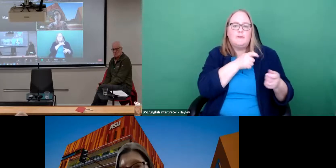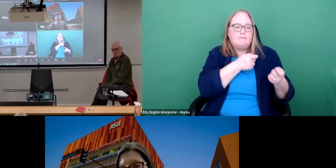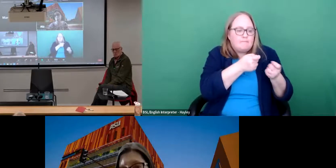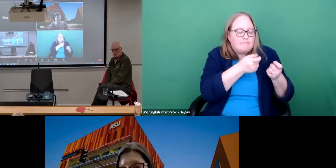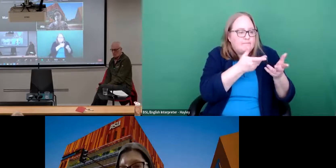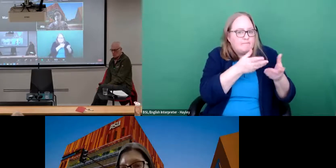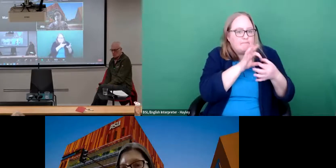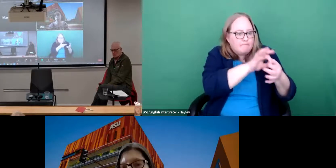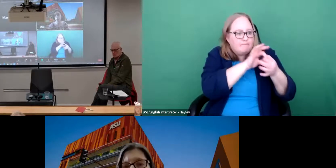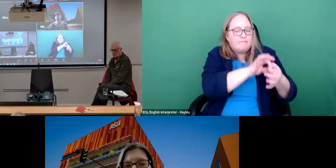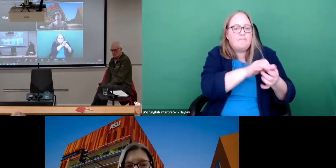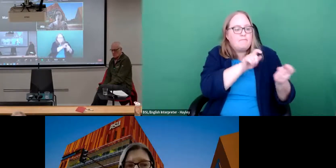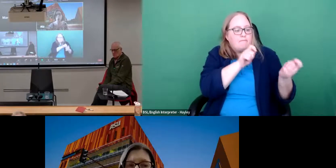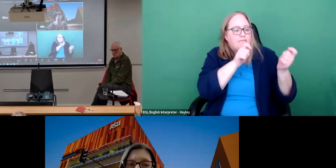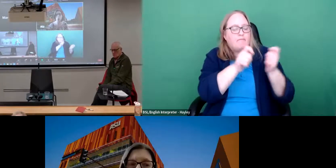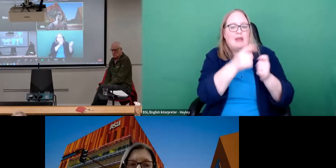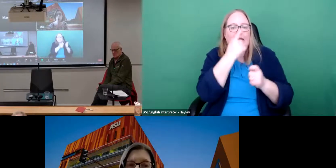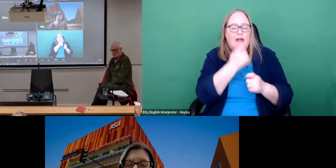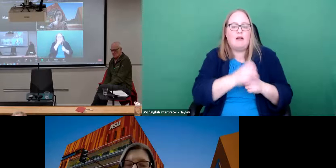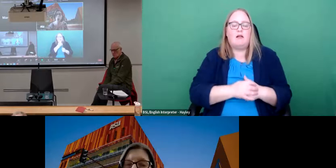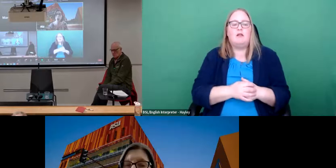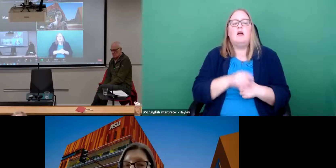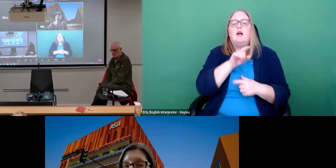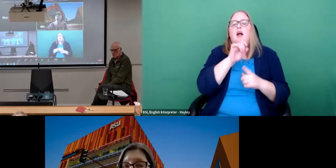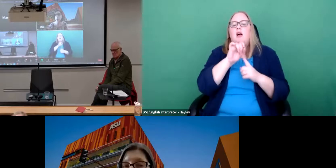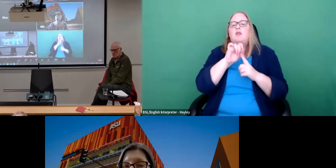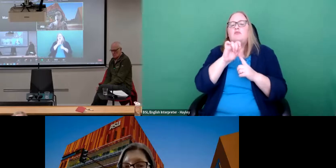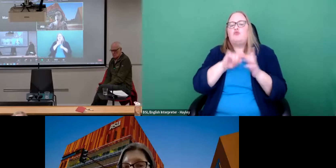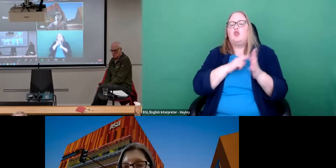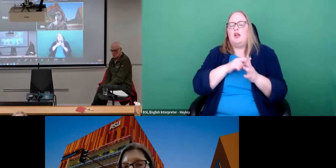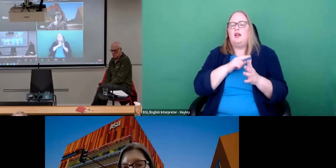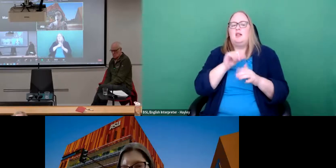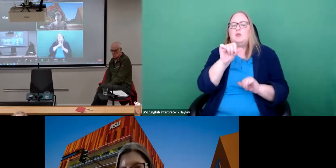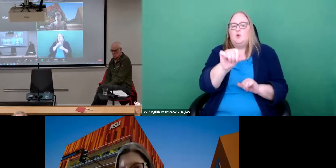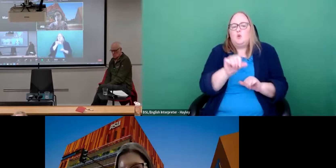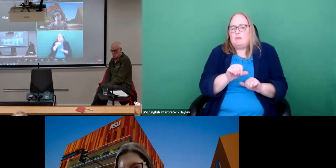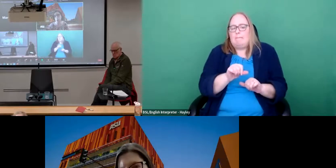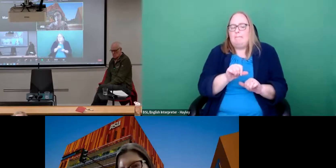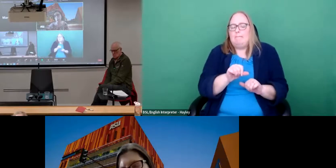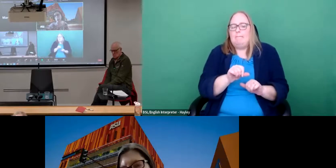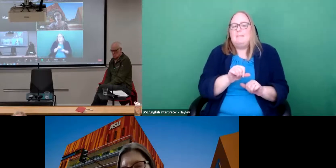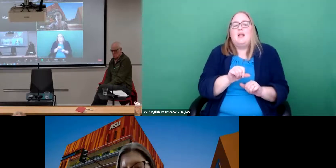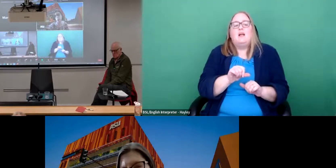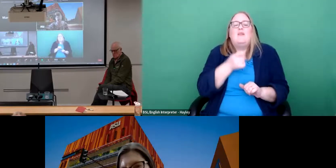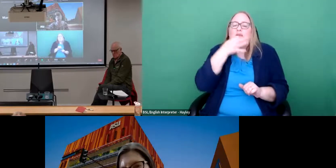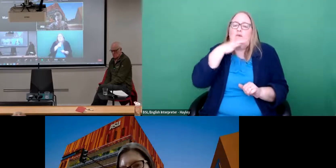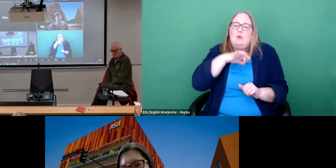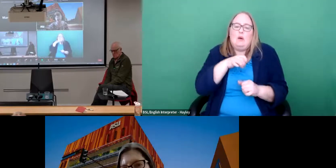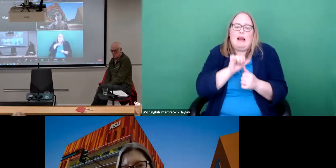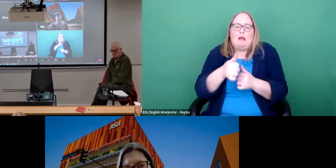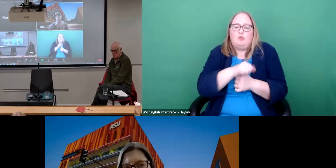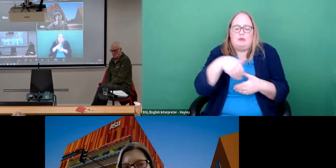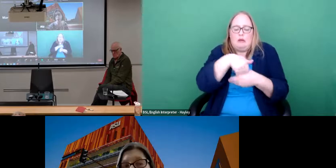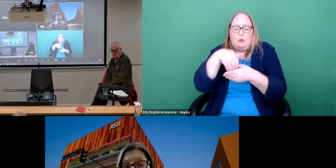years afterward, it was a short-term program limited to a few neighborhoods, and change is needed on a broader